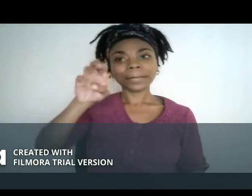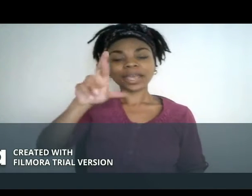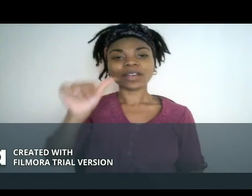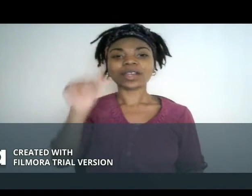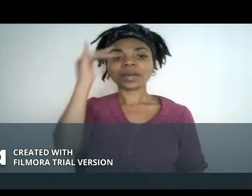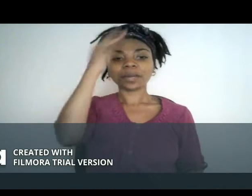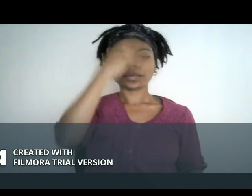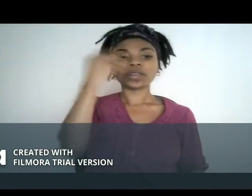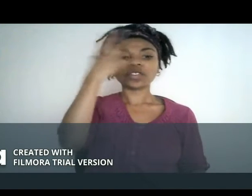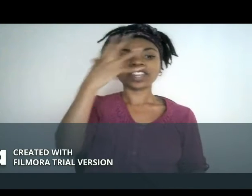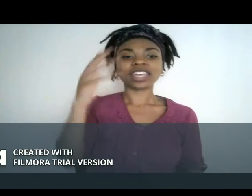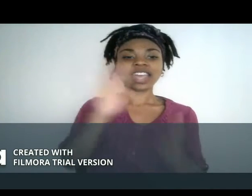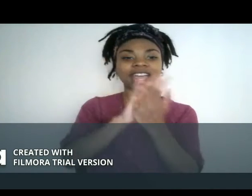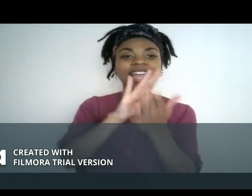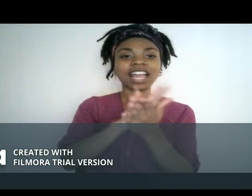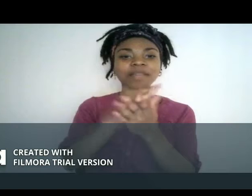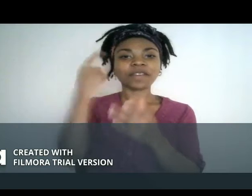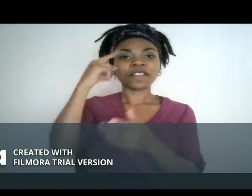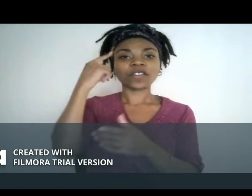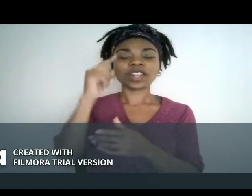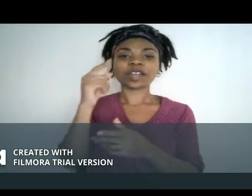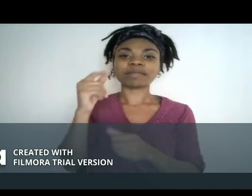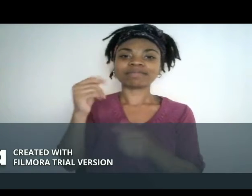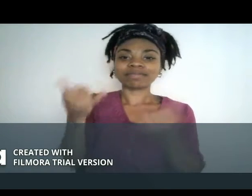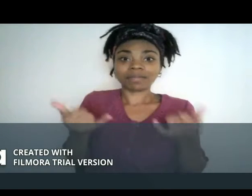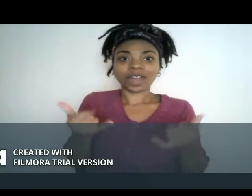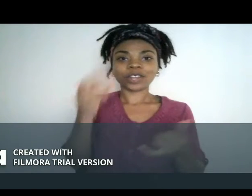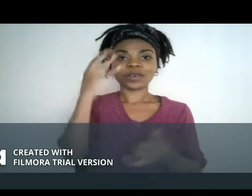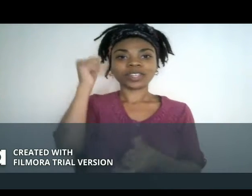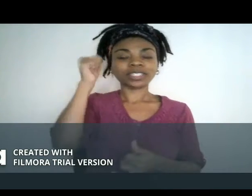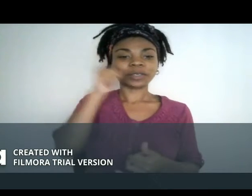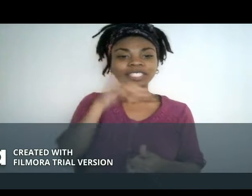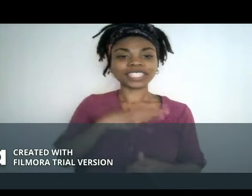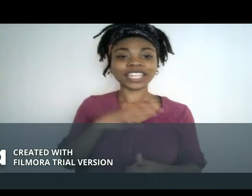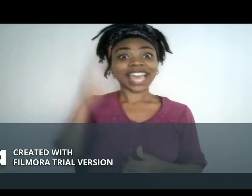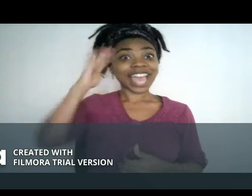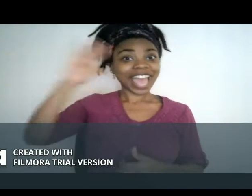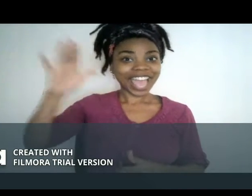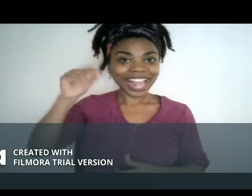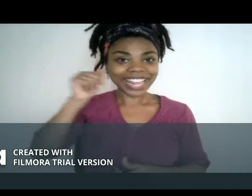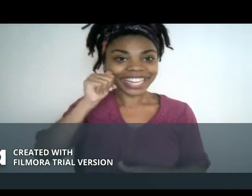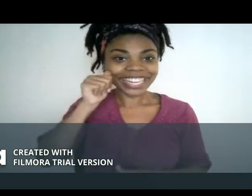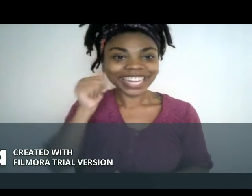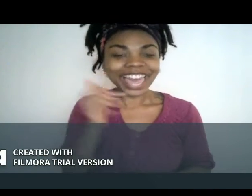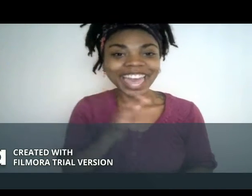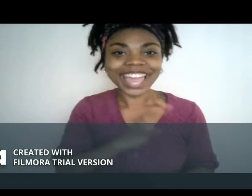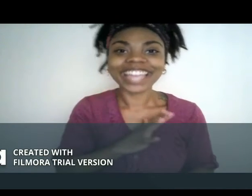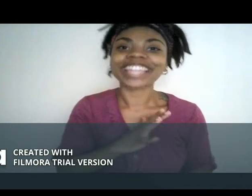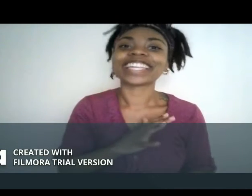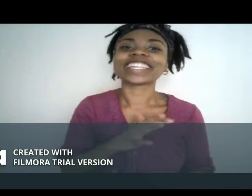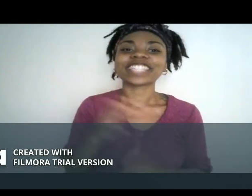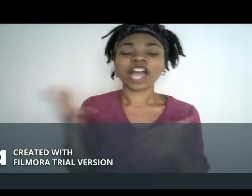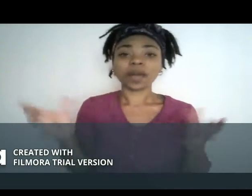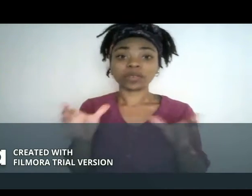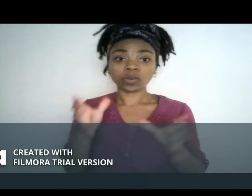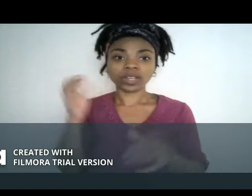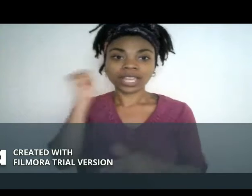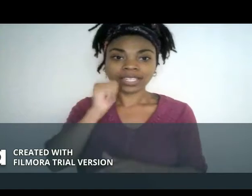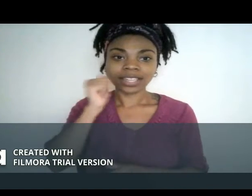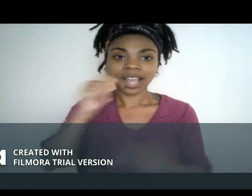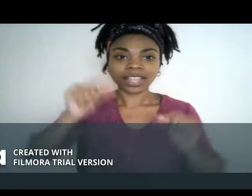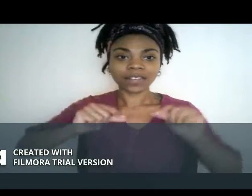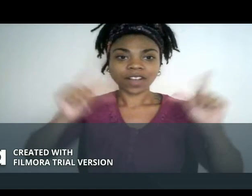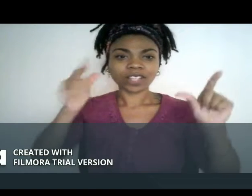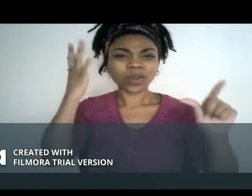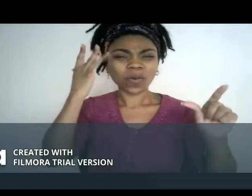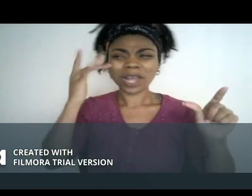African Wisdom for the Modern Sister. Hey ladies, so yes, you know what y'all, I know I'm like me in the daily vlogs,